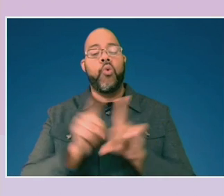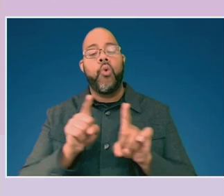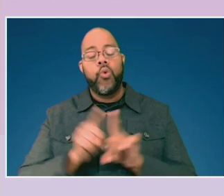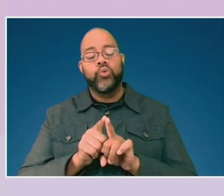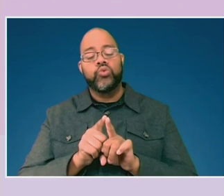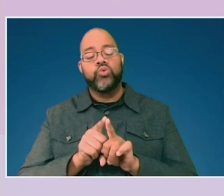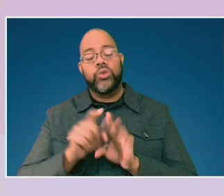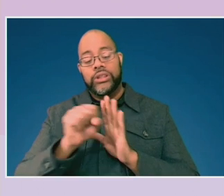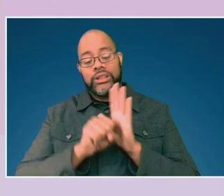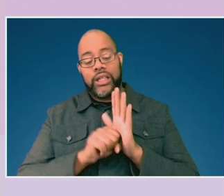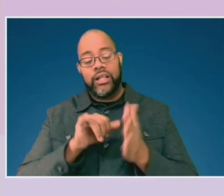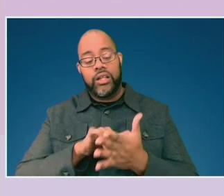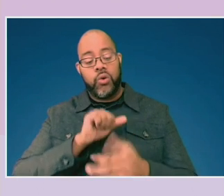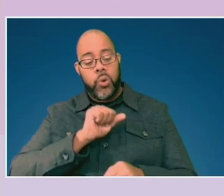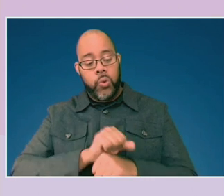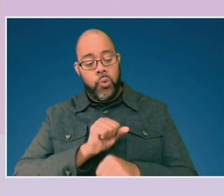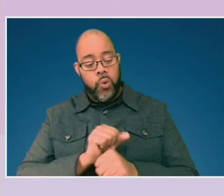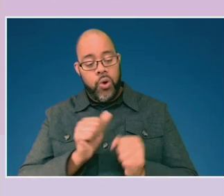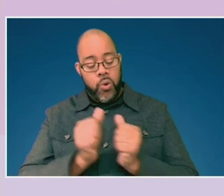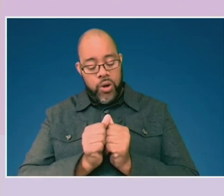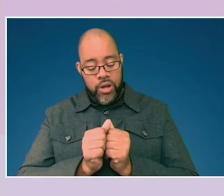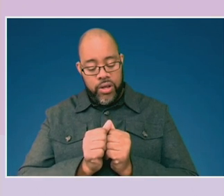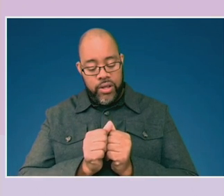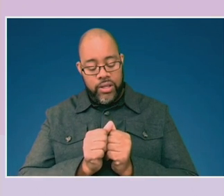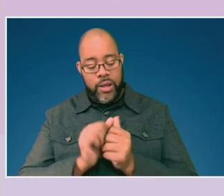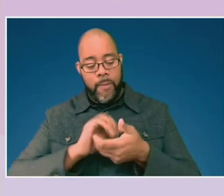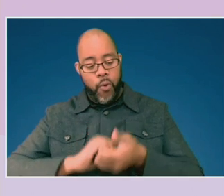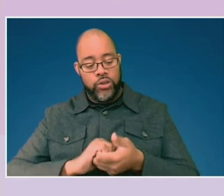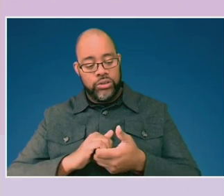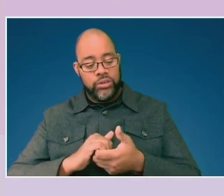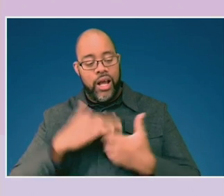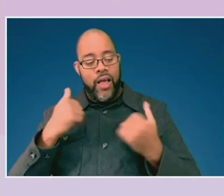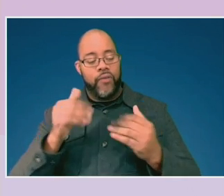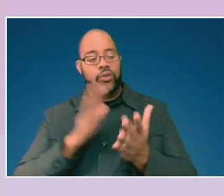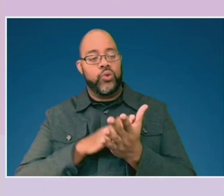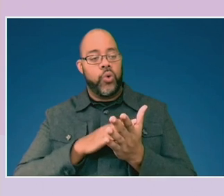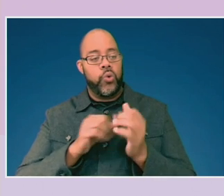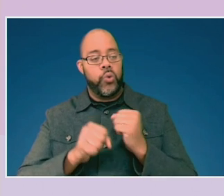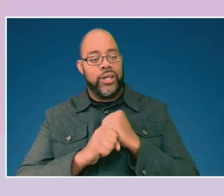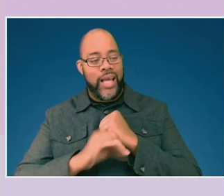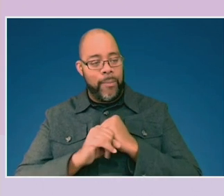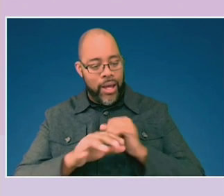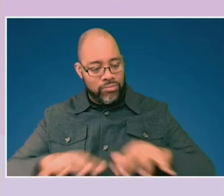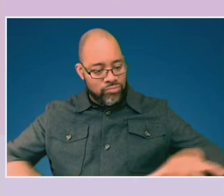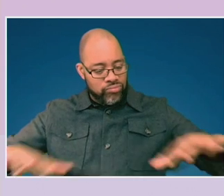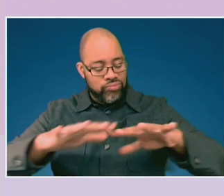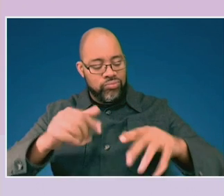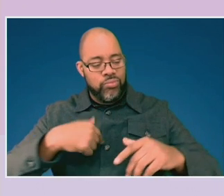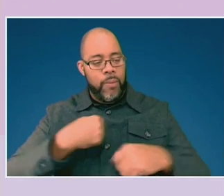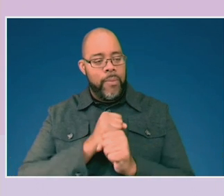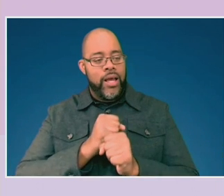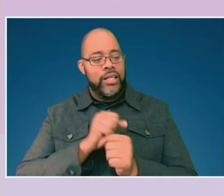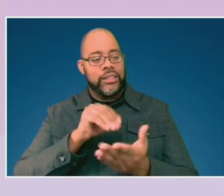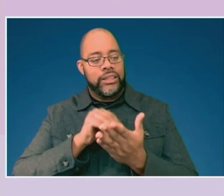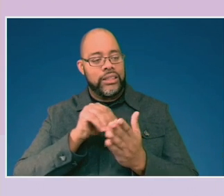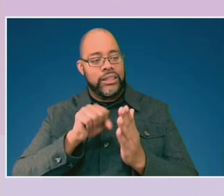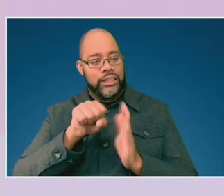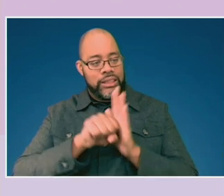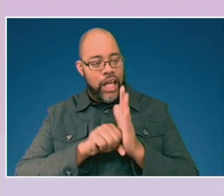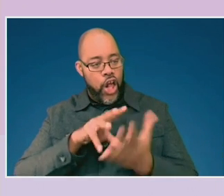state that's worked with our partners at the Healthy School Campaign, and we also formed a state learning collaborative.